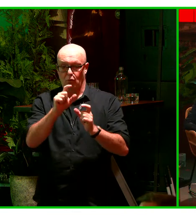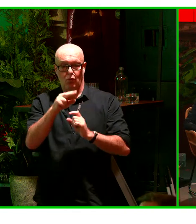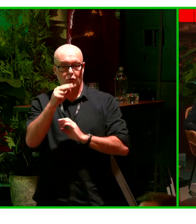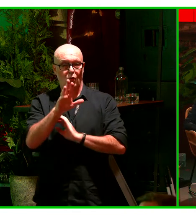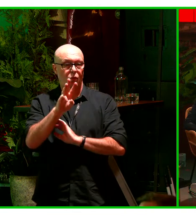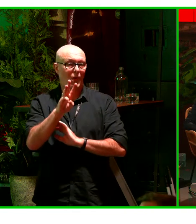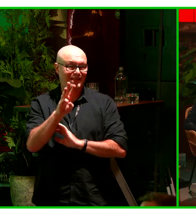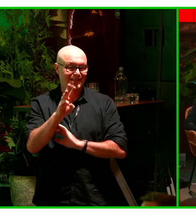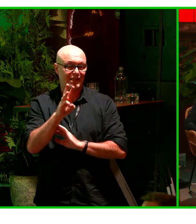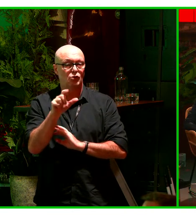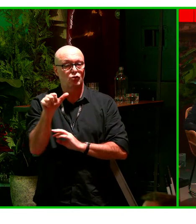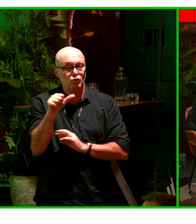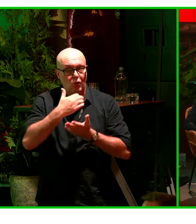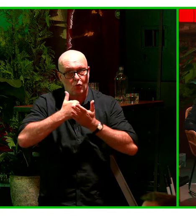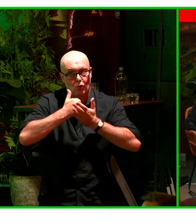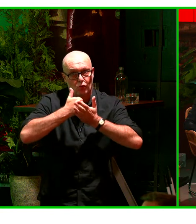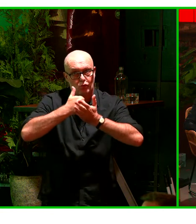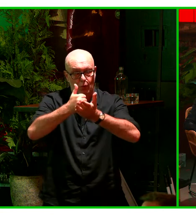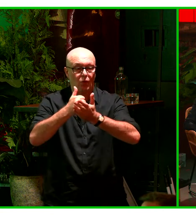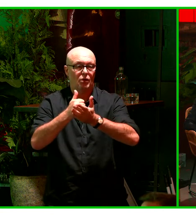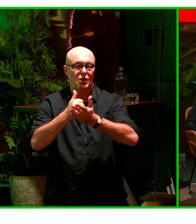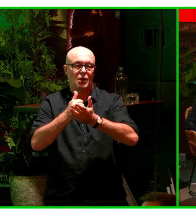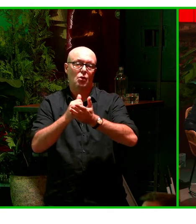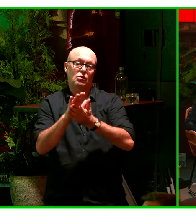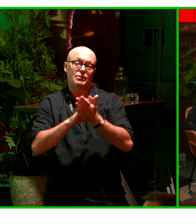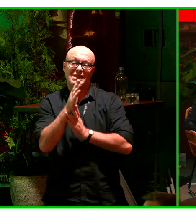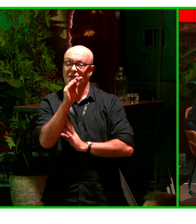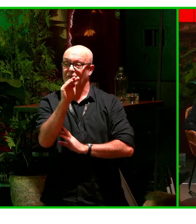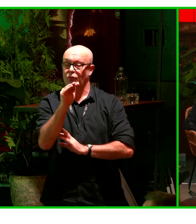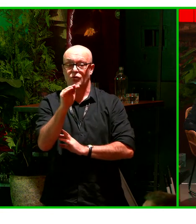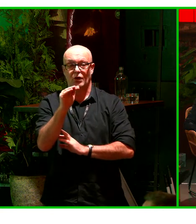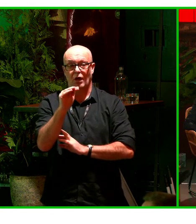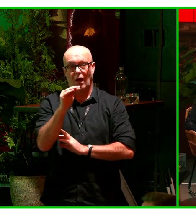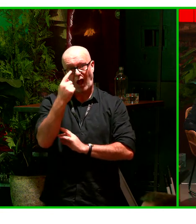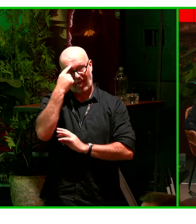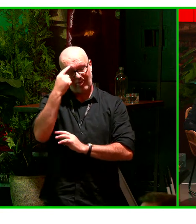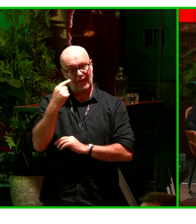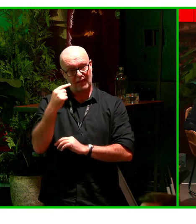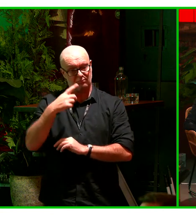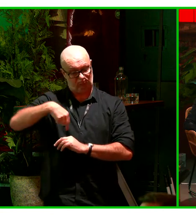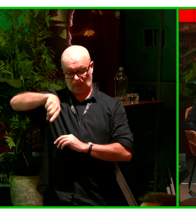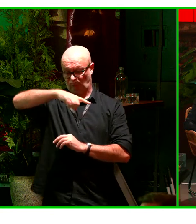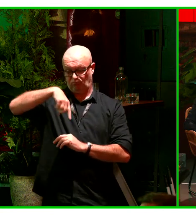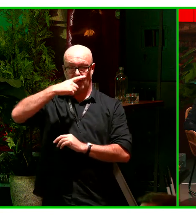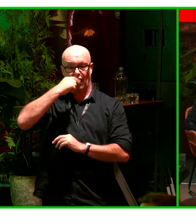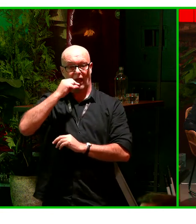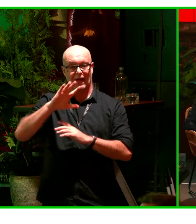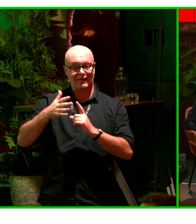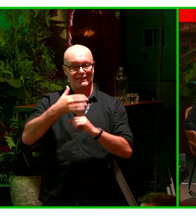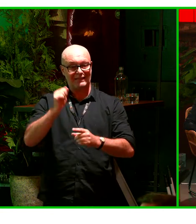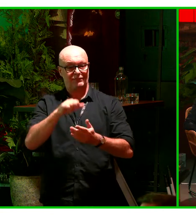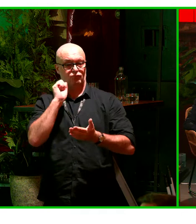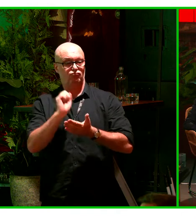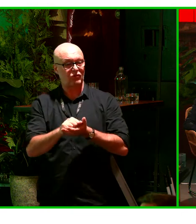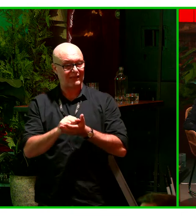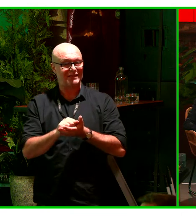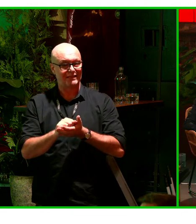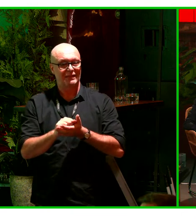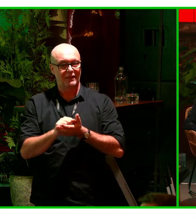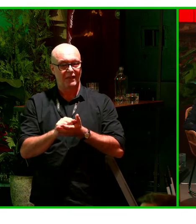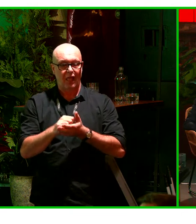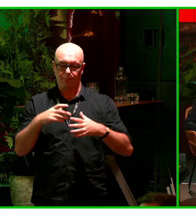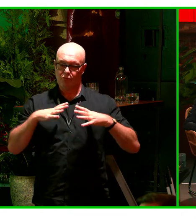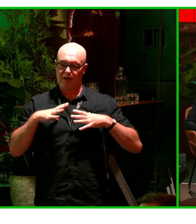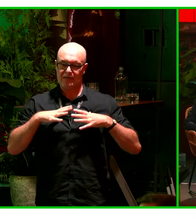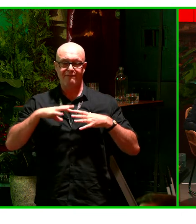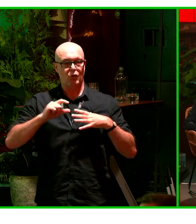in the Northwest can take our rightful place, as Steve, I think it was saying, as part of the forthcoming next industrial